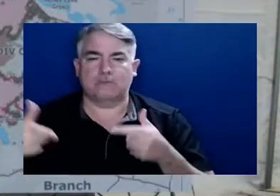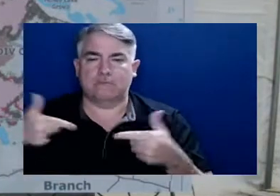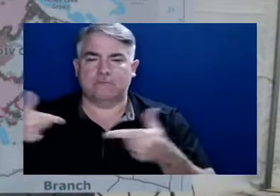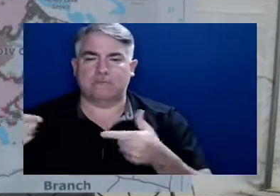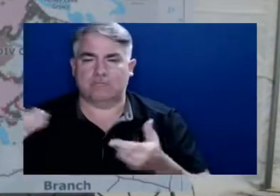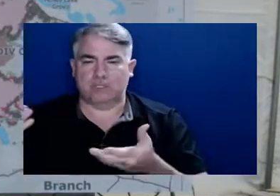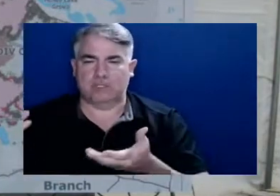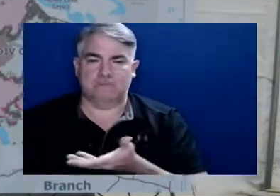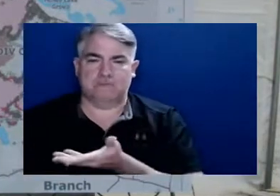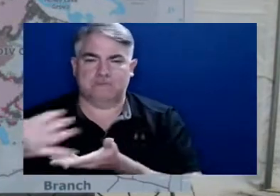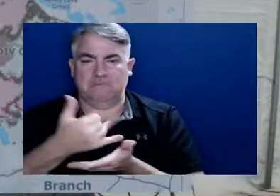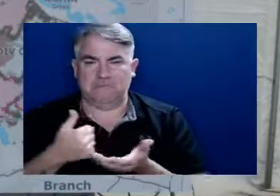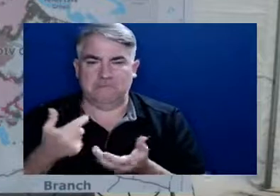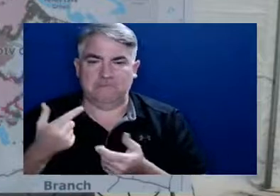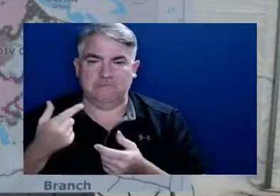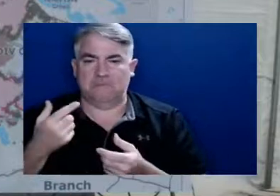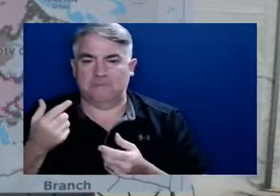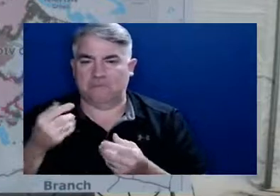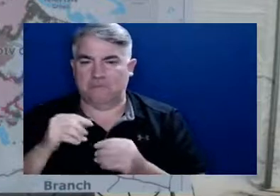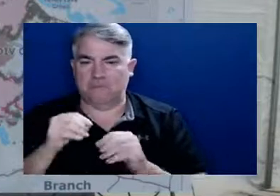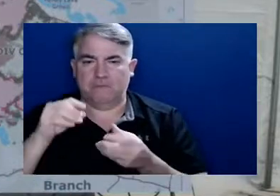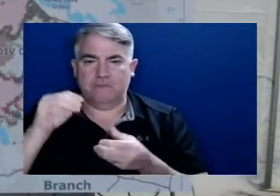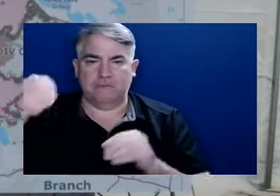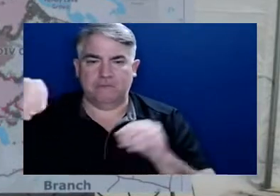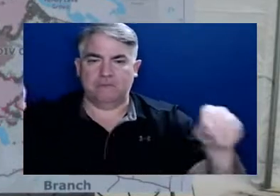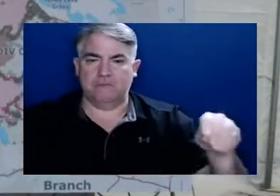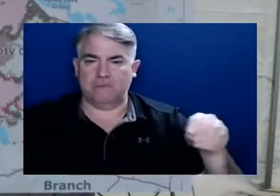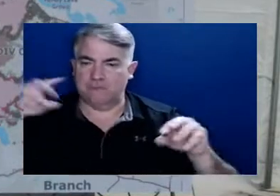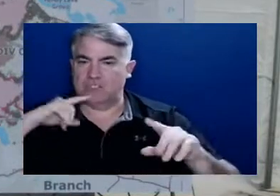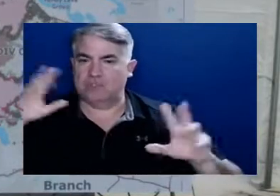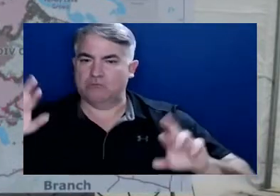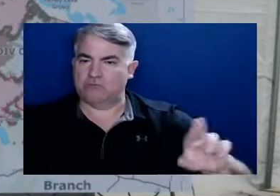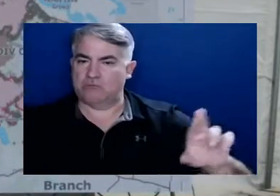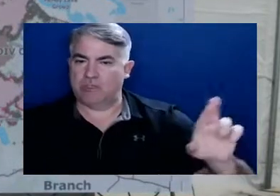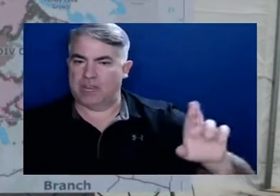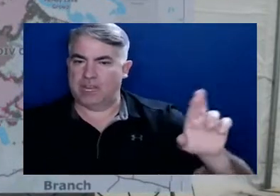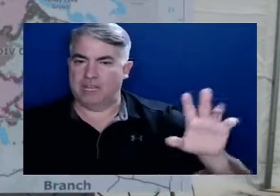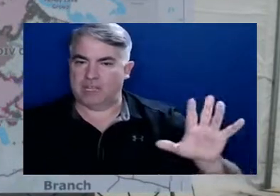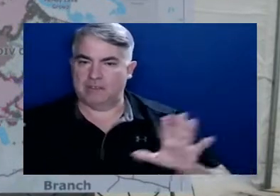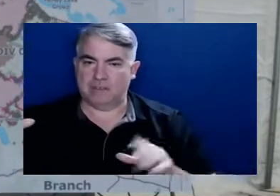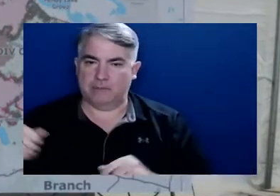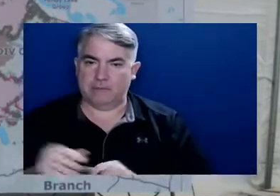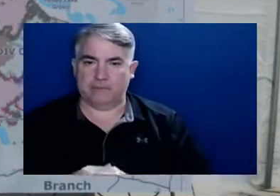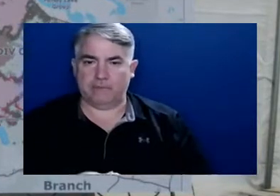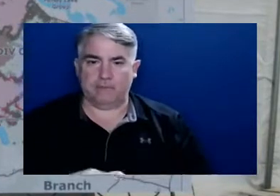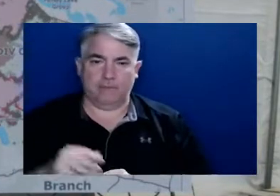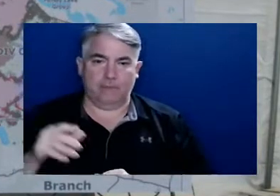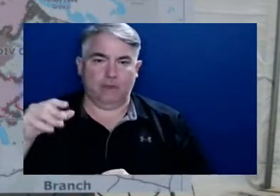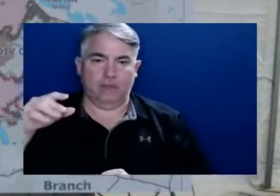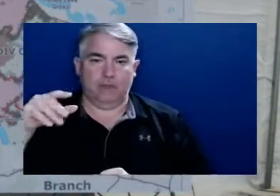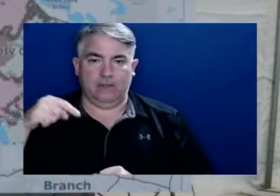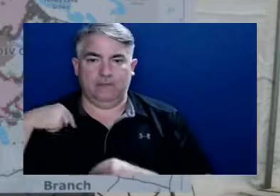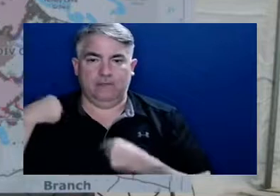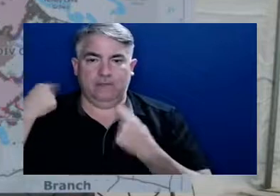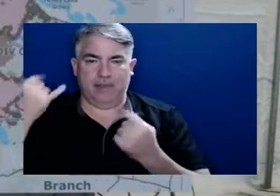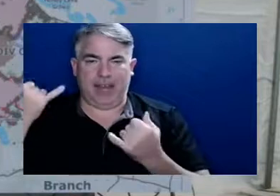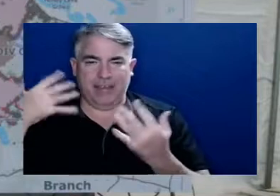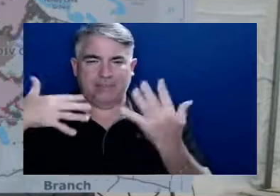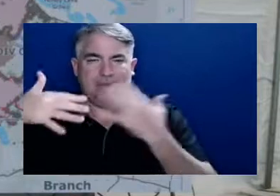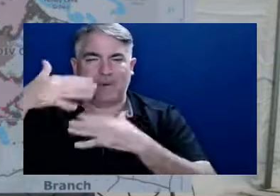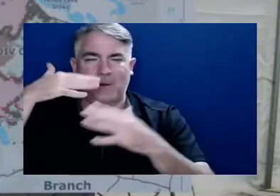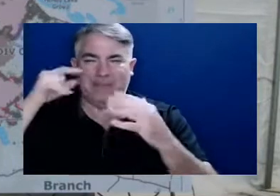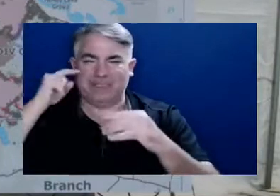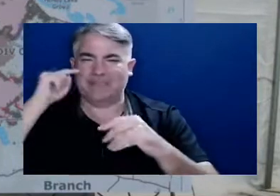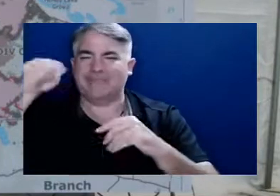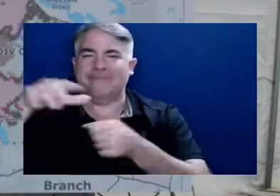for services. The Meadow Lakes area still has smoke in it. That's going to be like that for quite a while until we get in there and get sprinkler systems on it